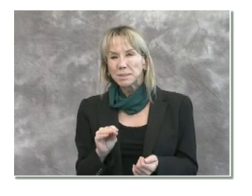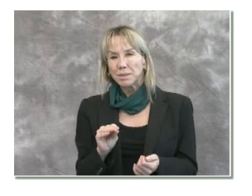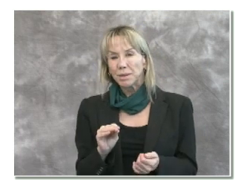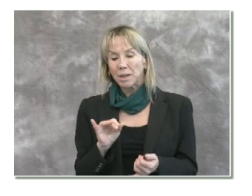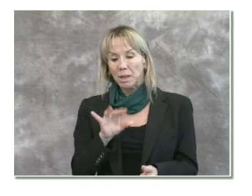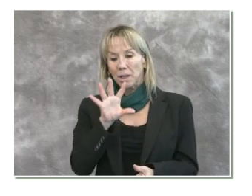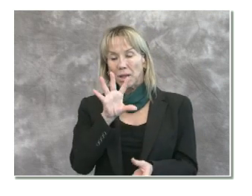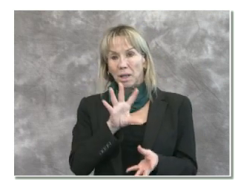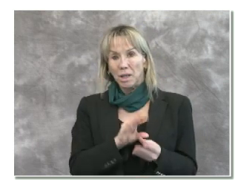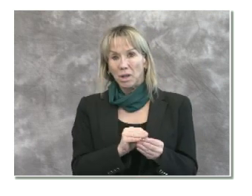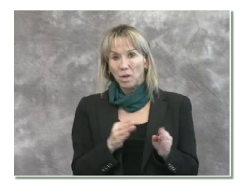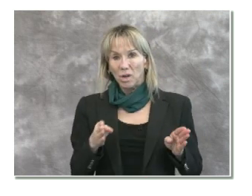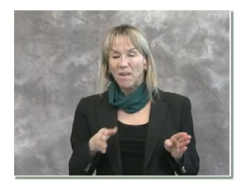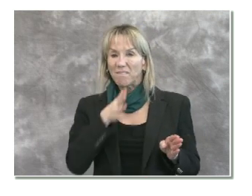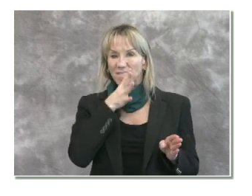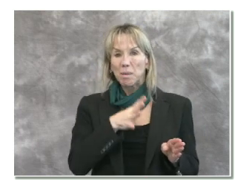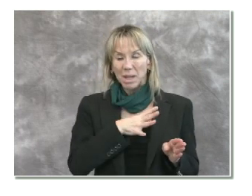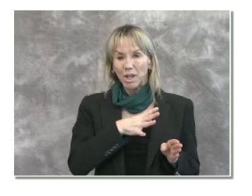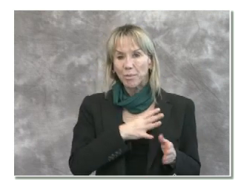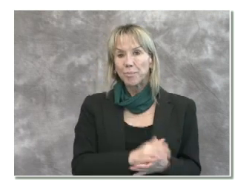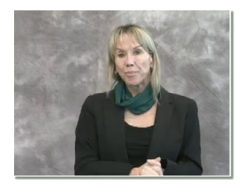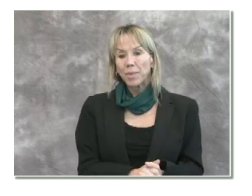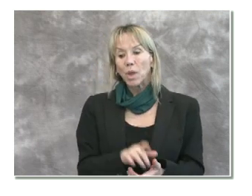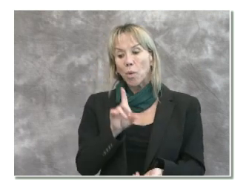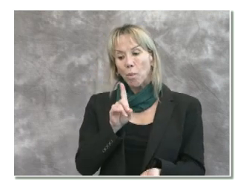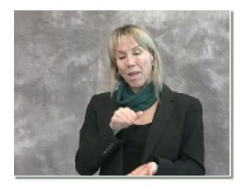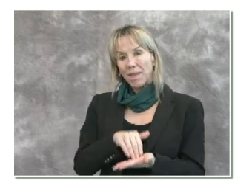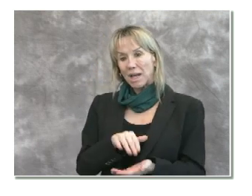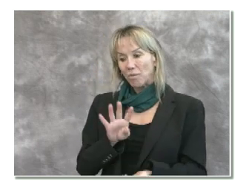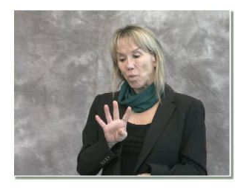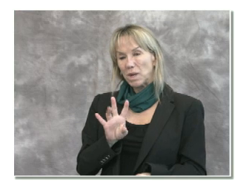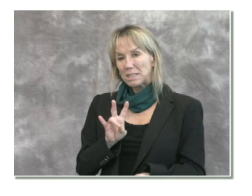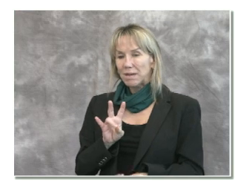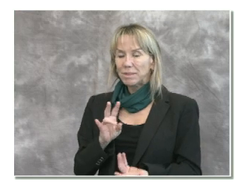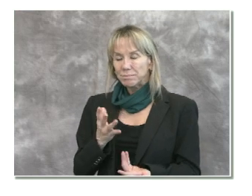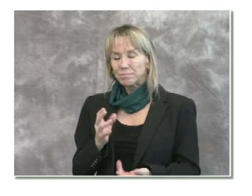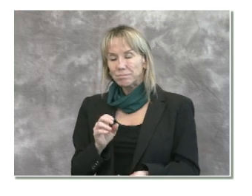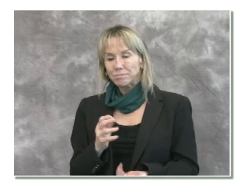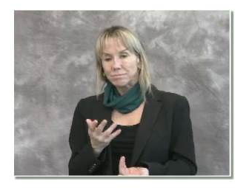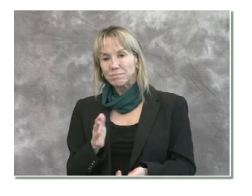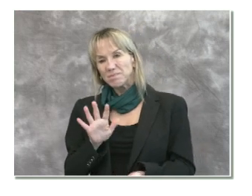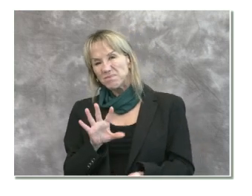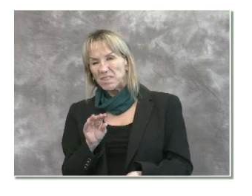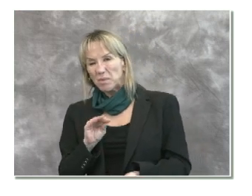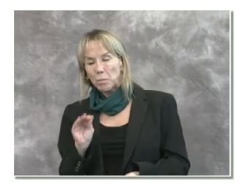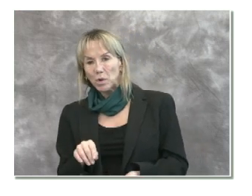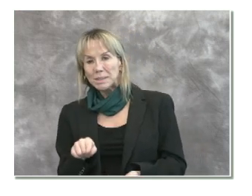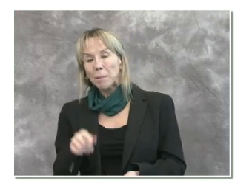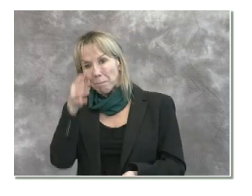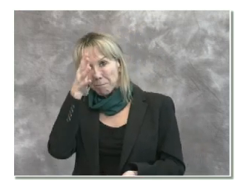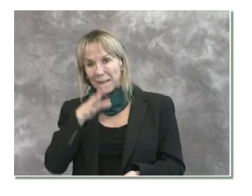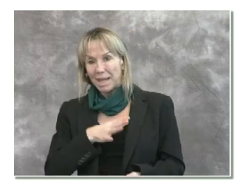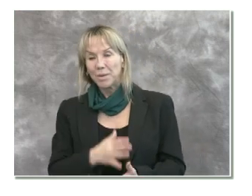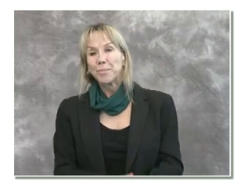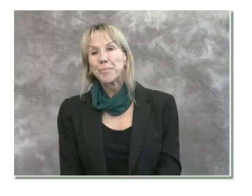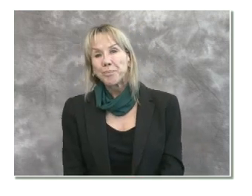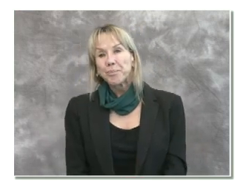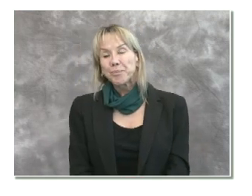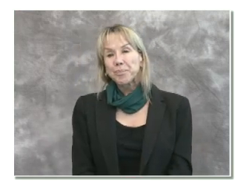total cases are female, and 1,047, also approximately 50%, are male.